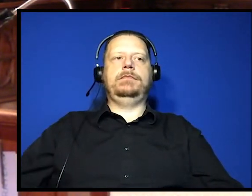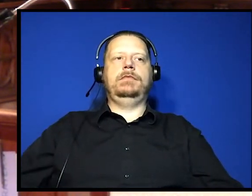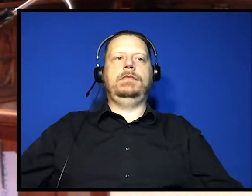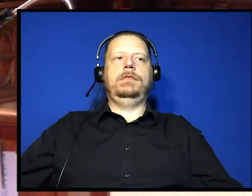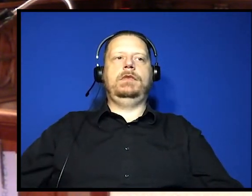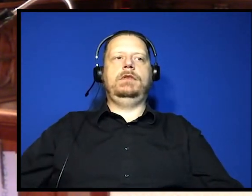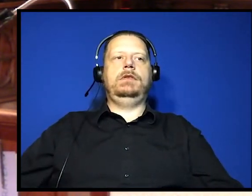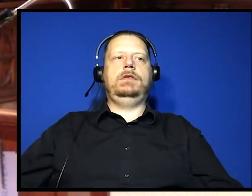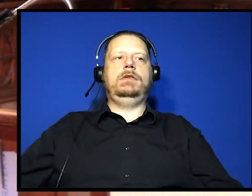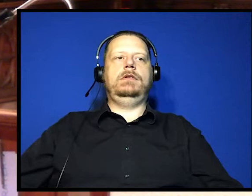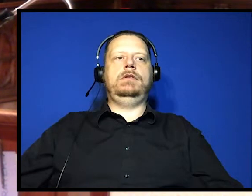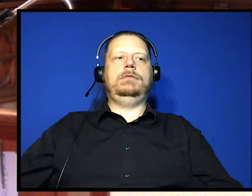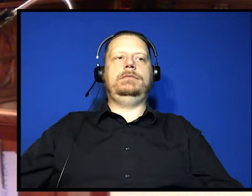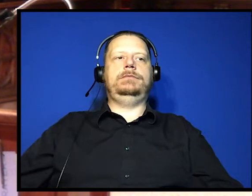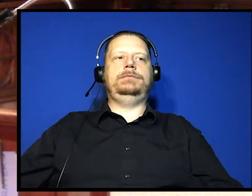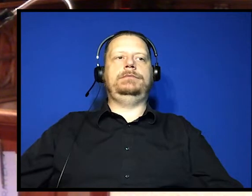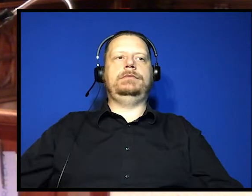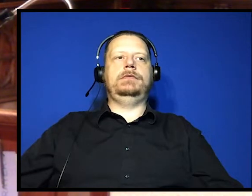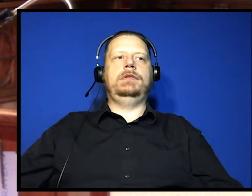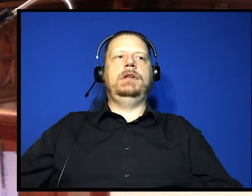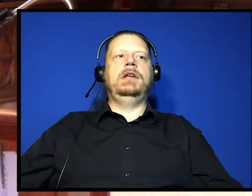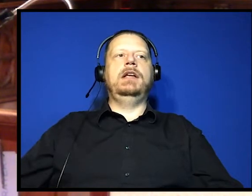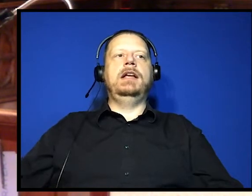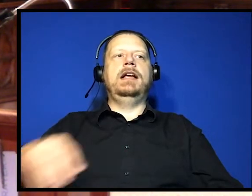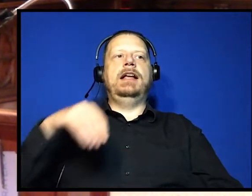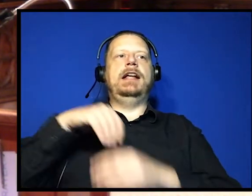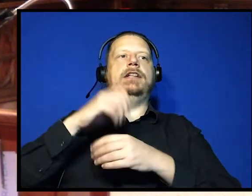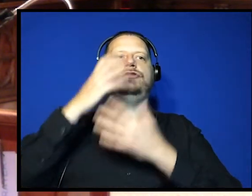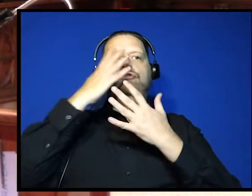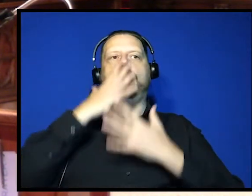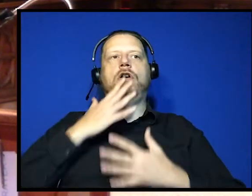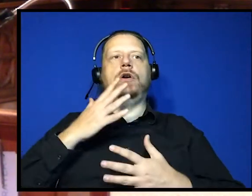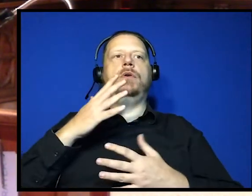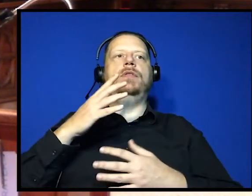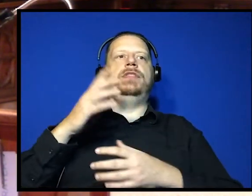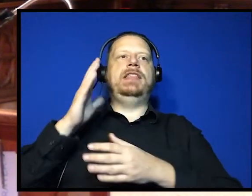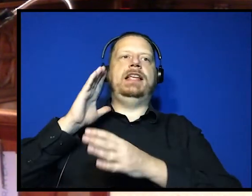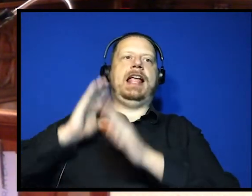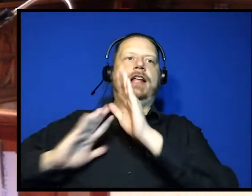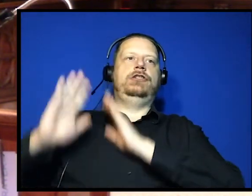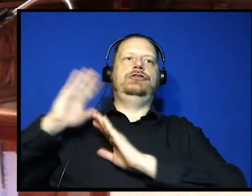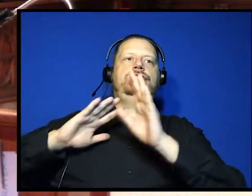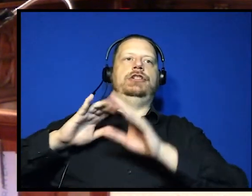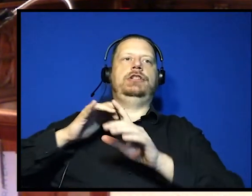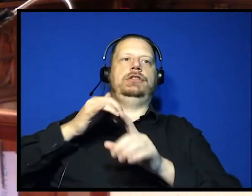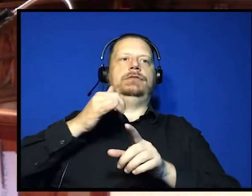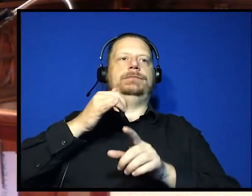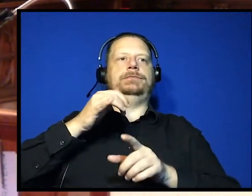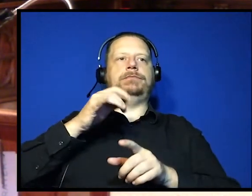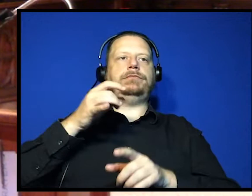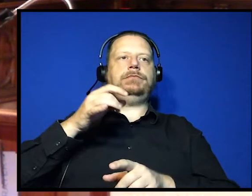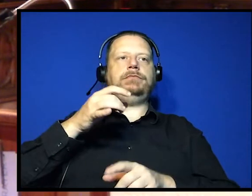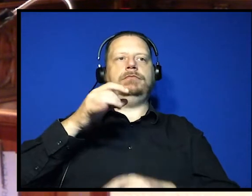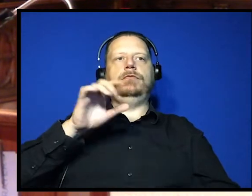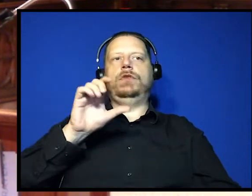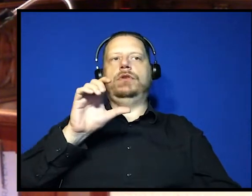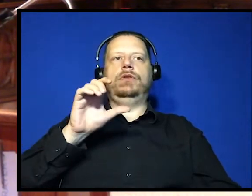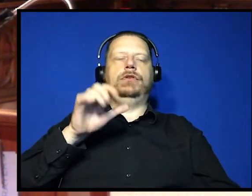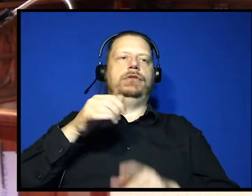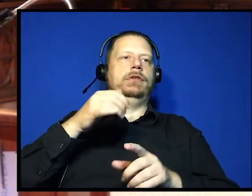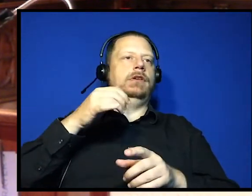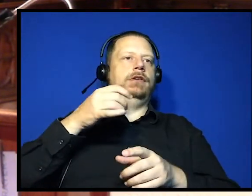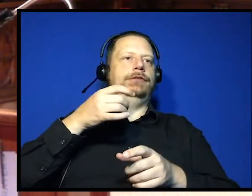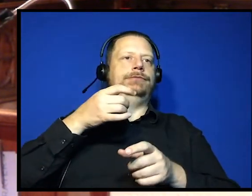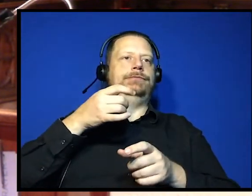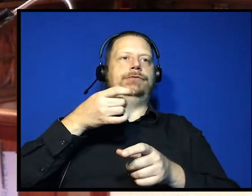In sorrow that the ancient curse should doom to death a